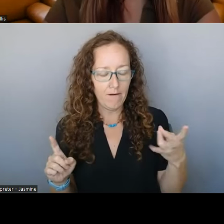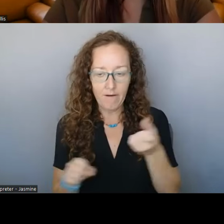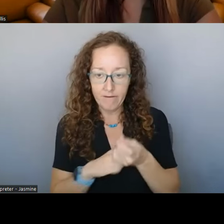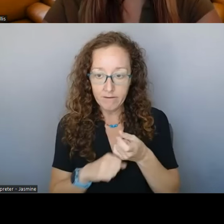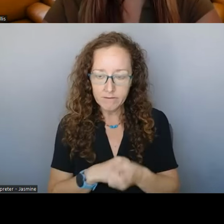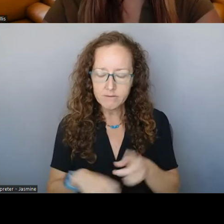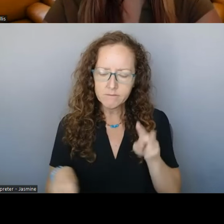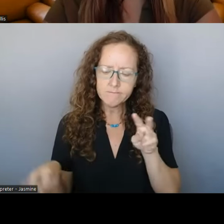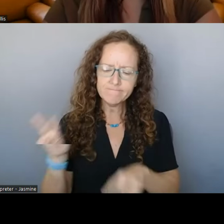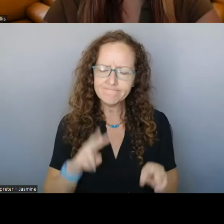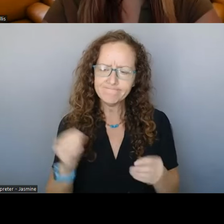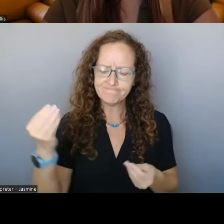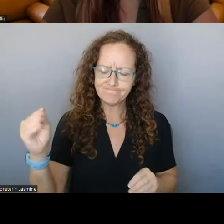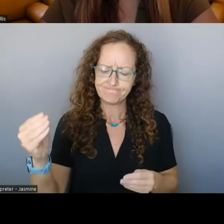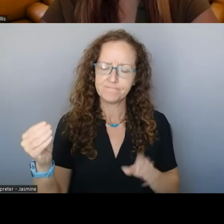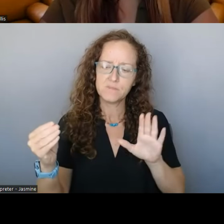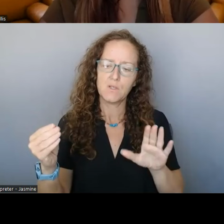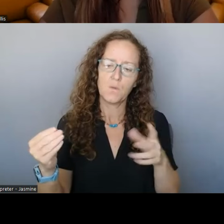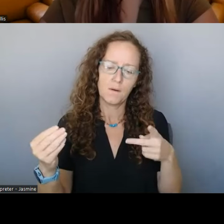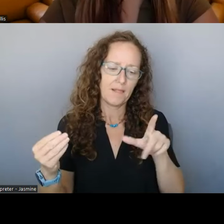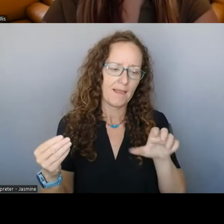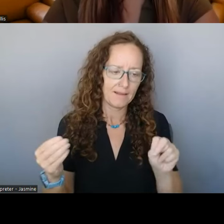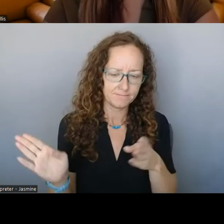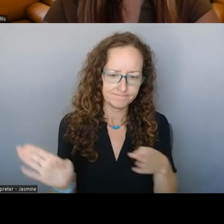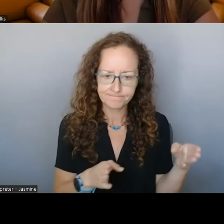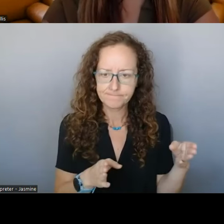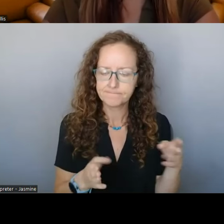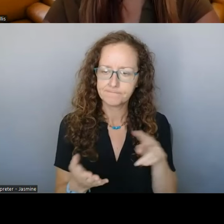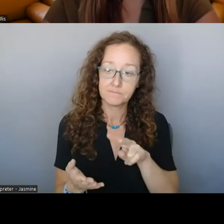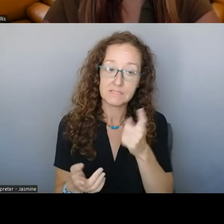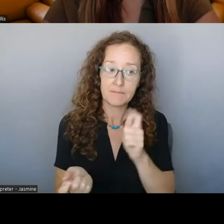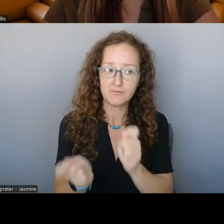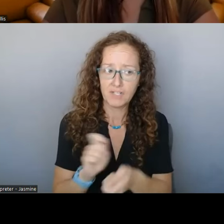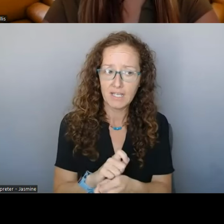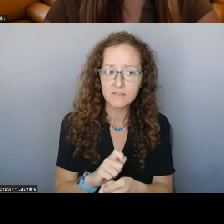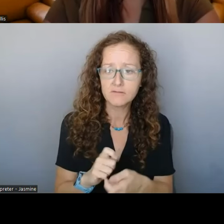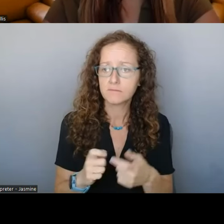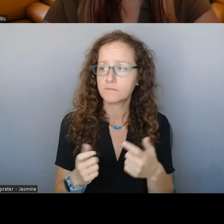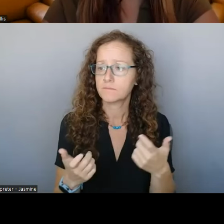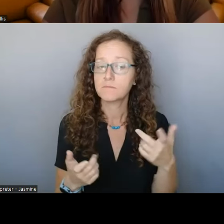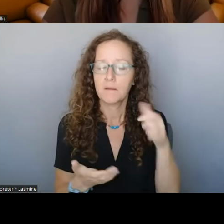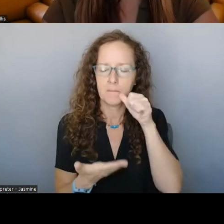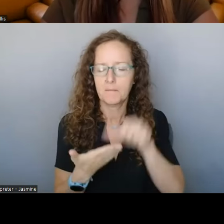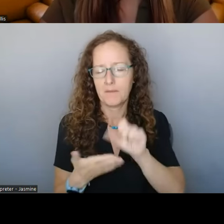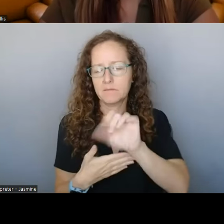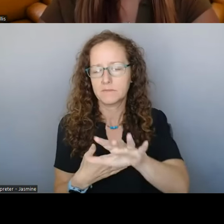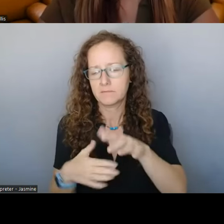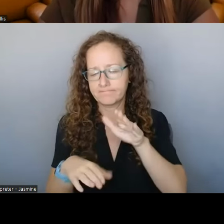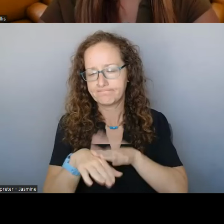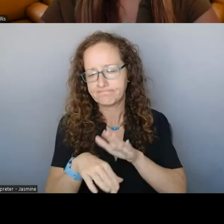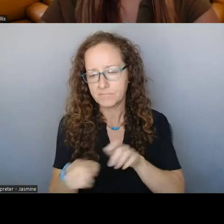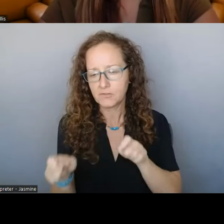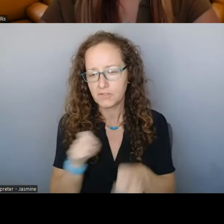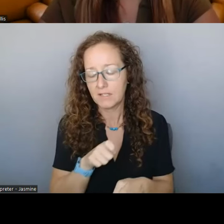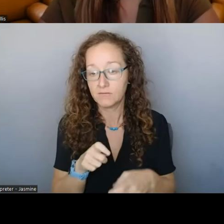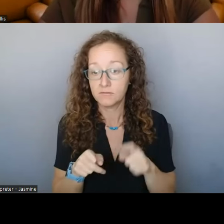you get changes in your plan, you'll receive that in the mail. Are your providers still in your network? Can you still afford the premiums? You